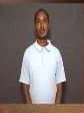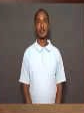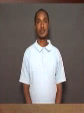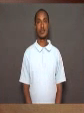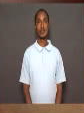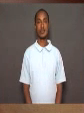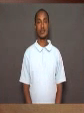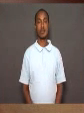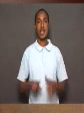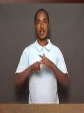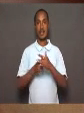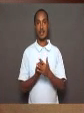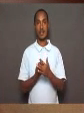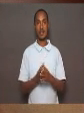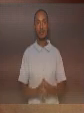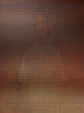Begin.